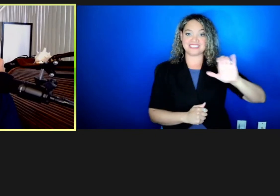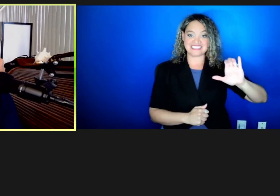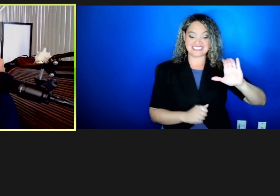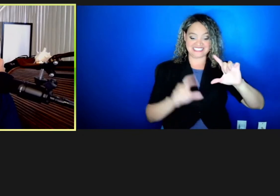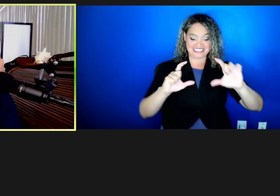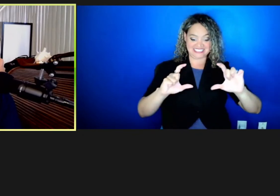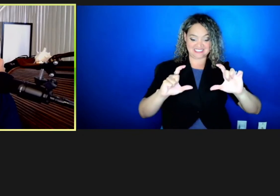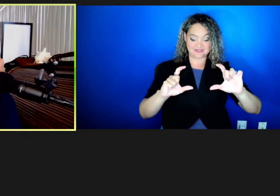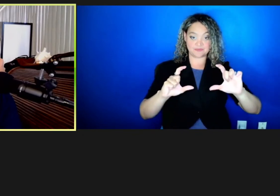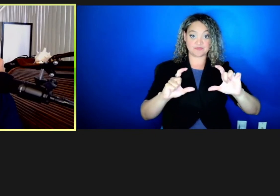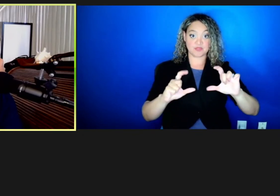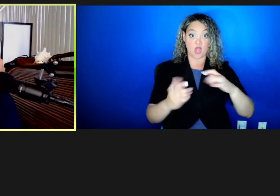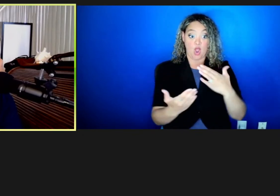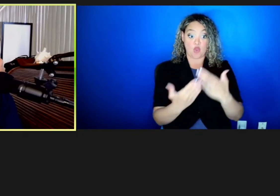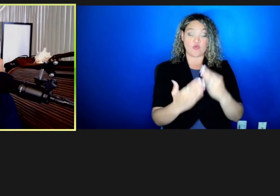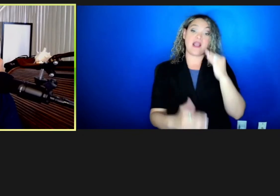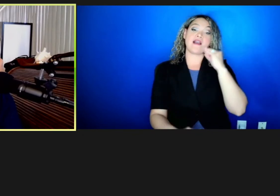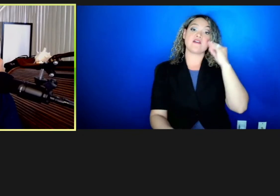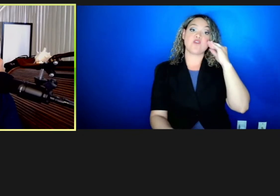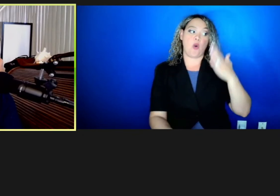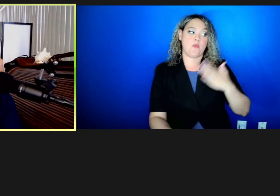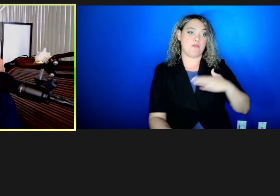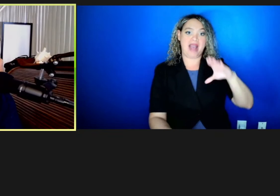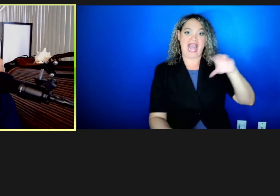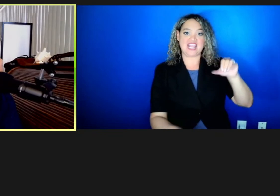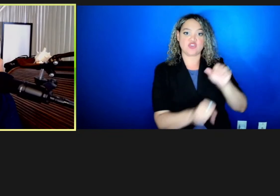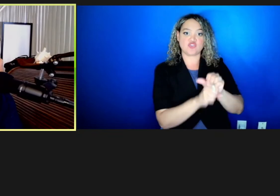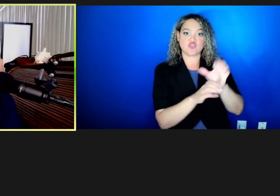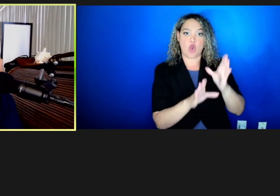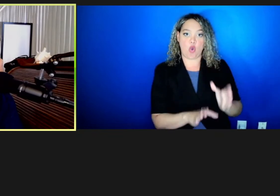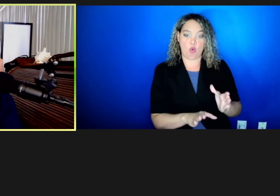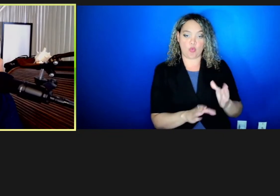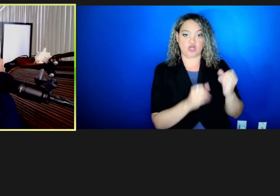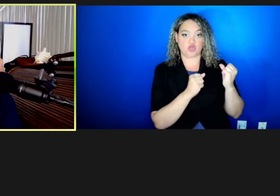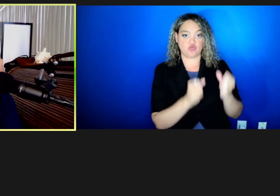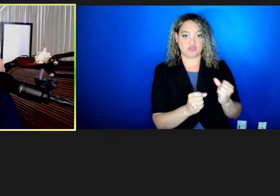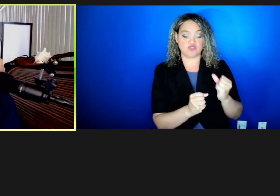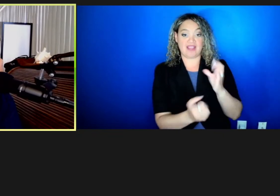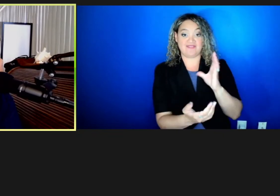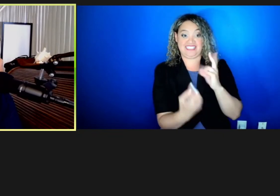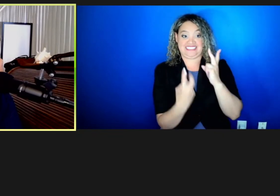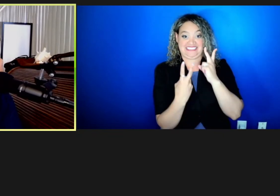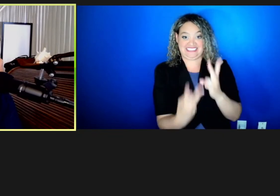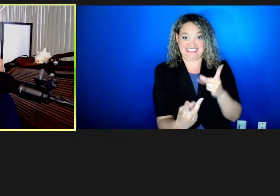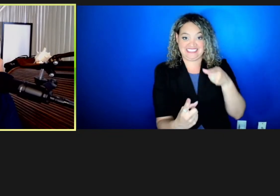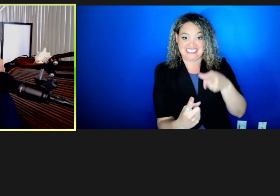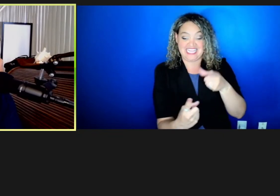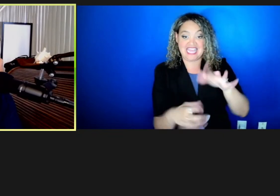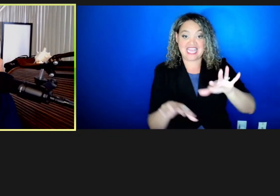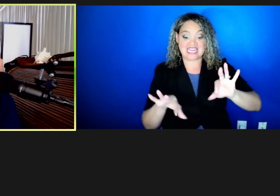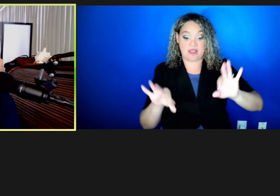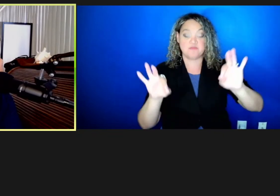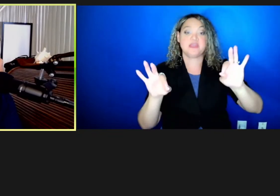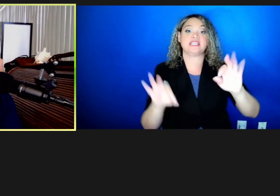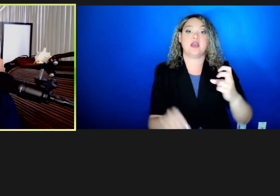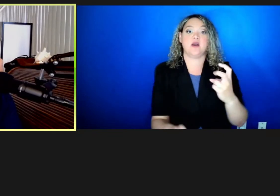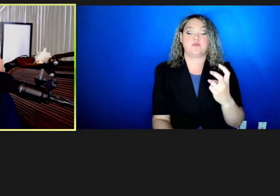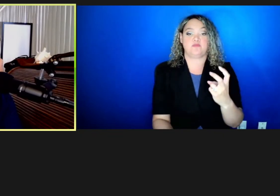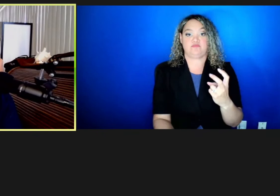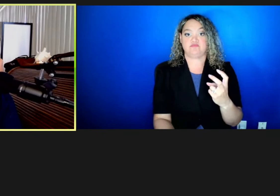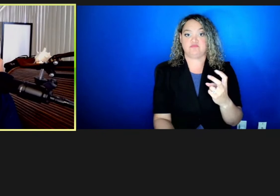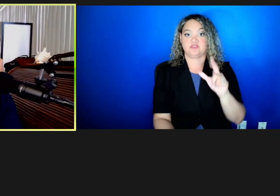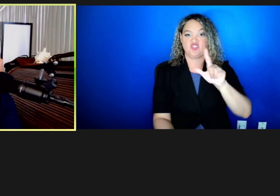home, the co-worker who was driving stopped at the center, and I picked up 24 of the manual